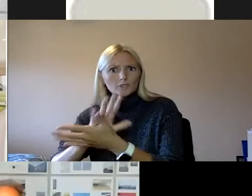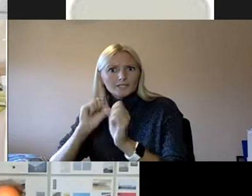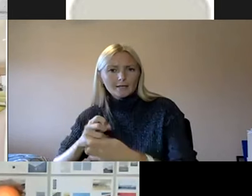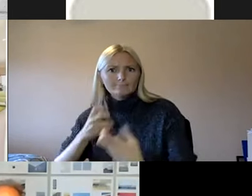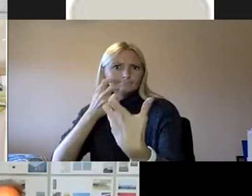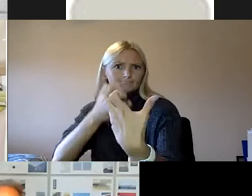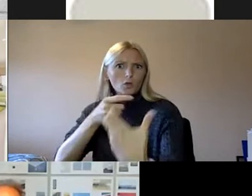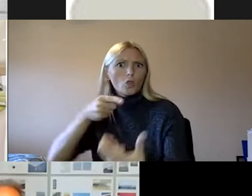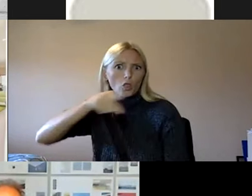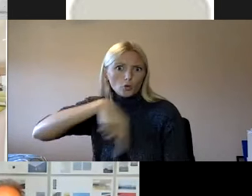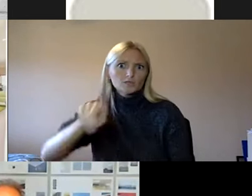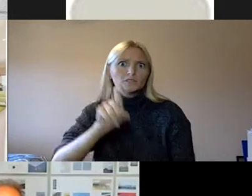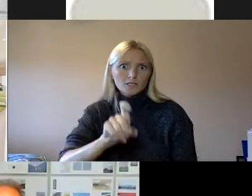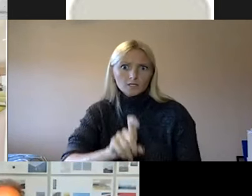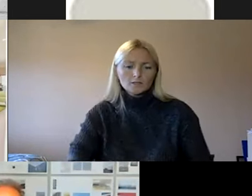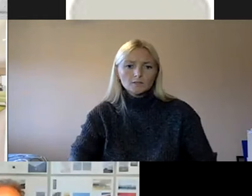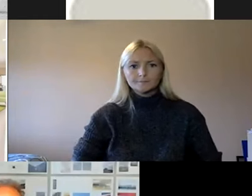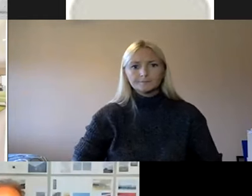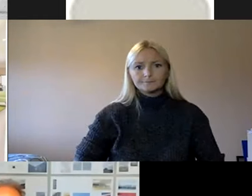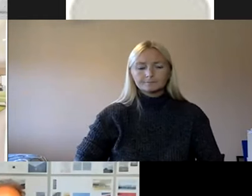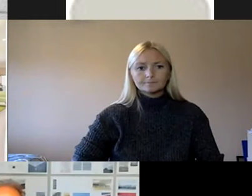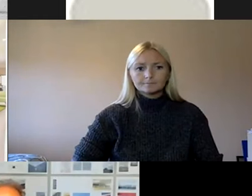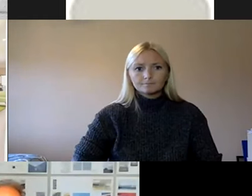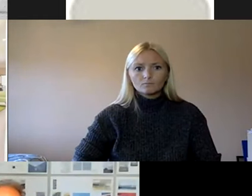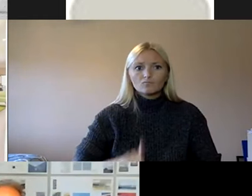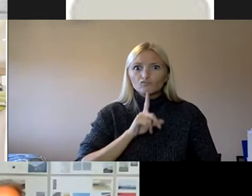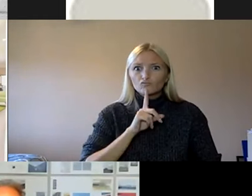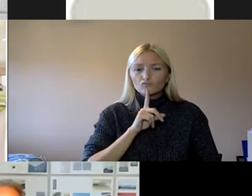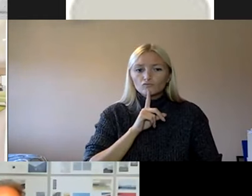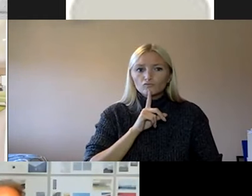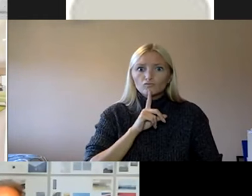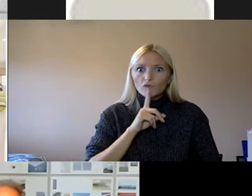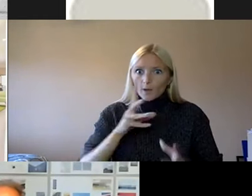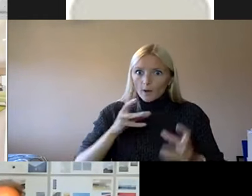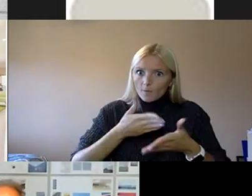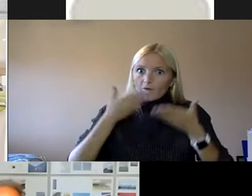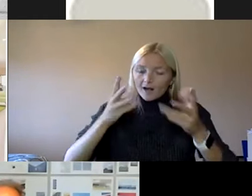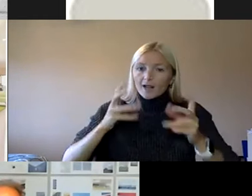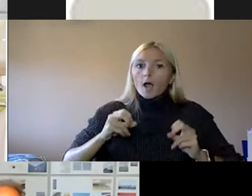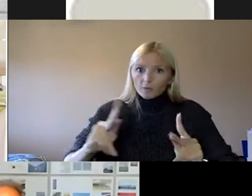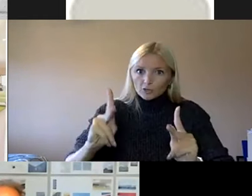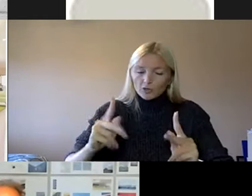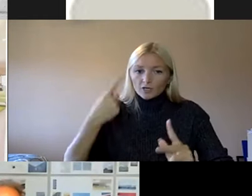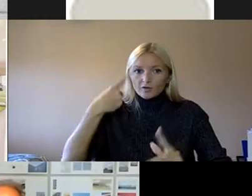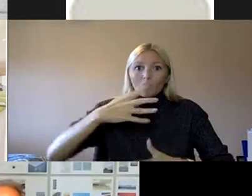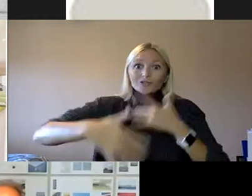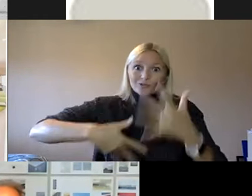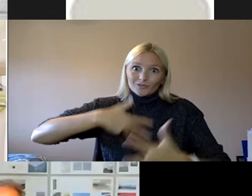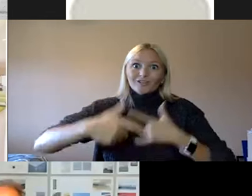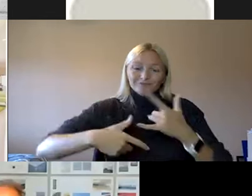is also providing opportunities to focus on that. So this is